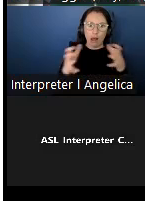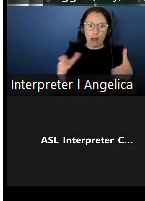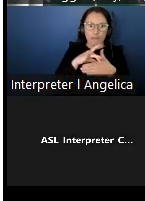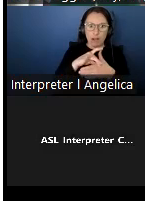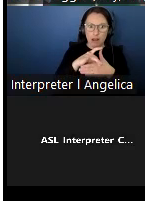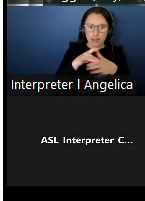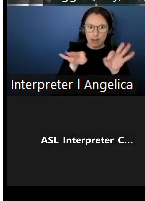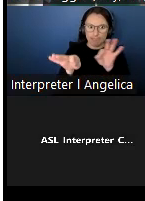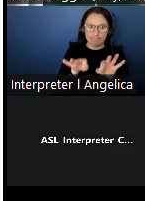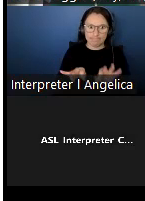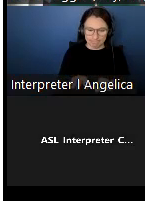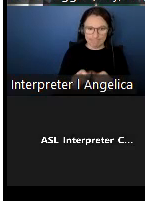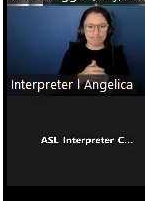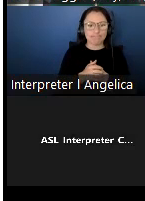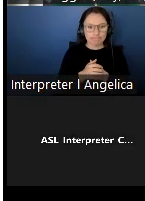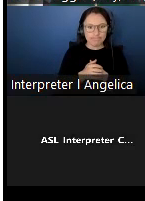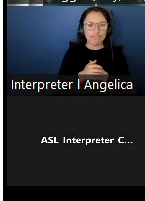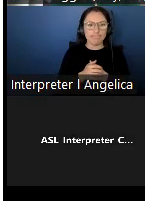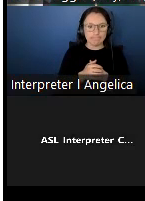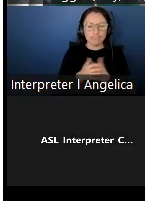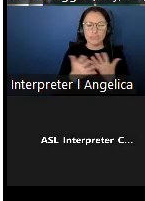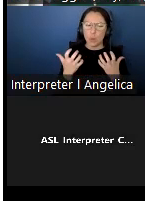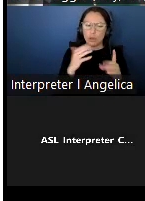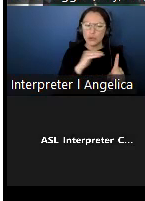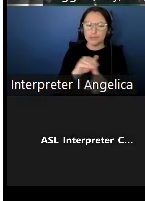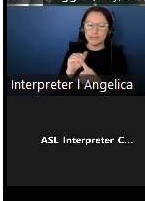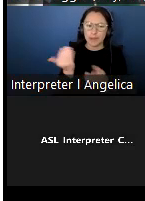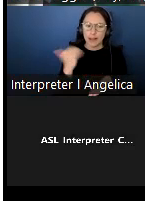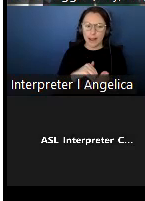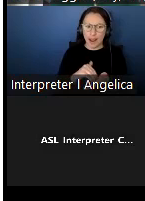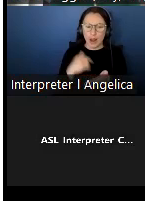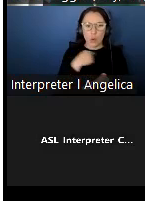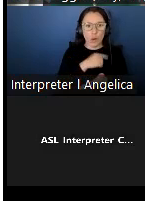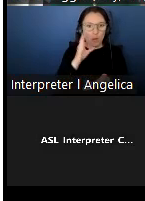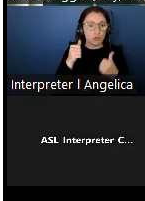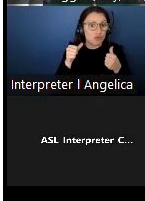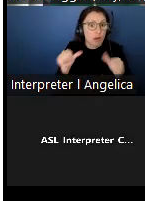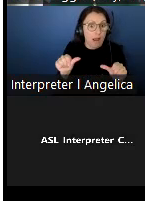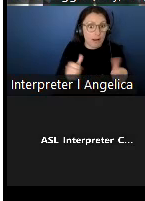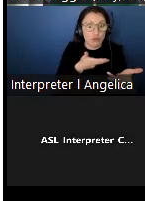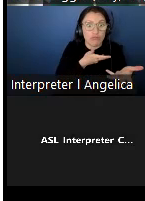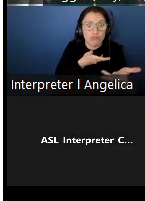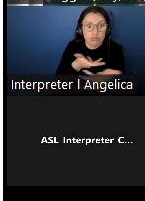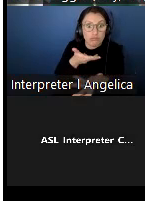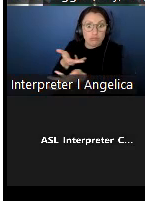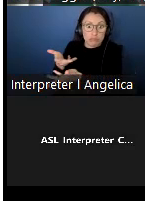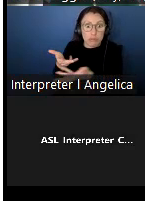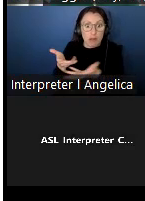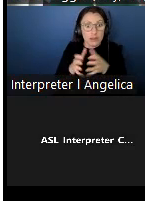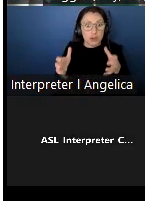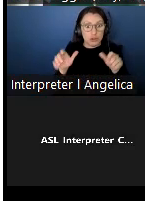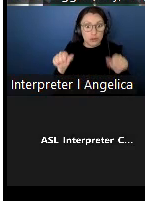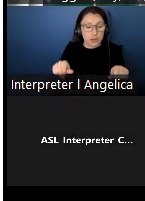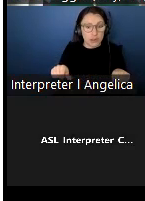to cover. I want to remind everyone again that we're going to try to be as interactive as possible. And we know that